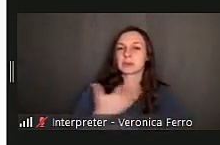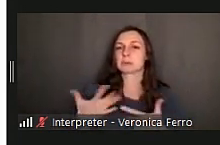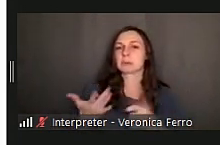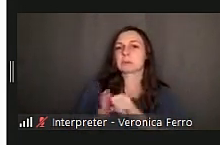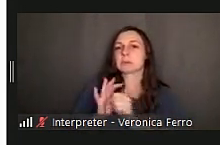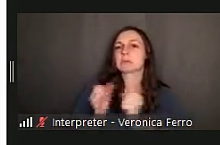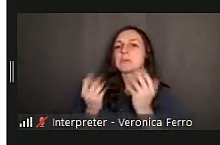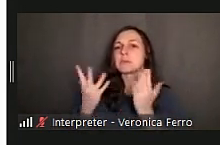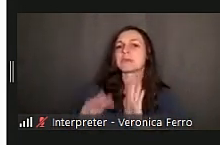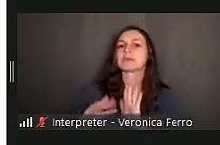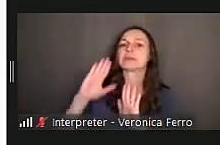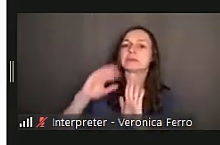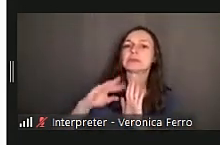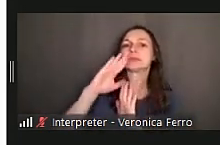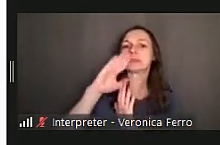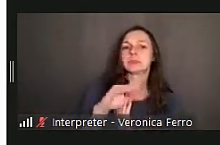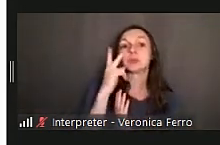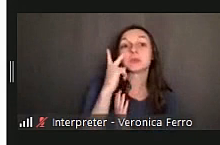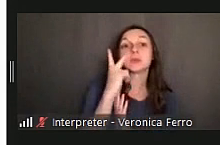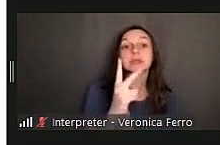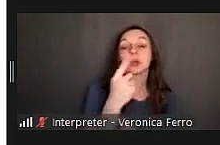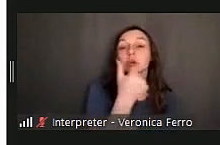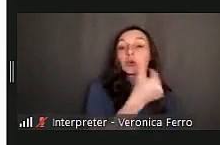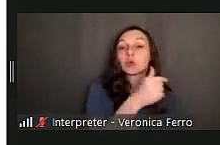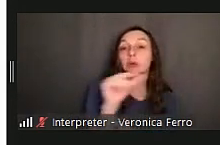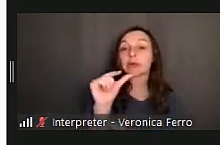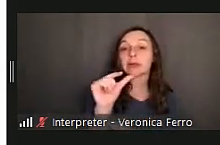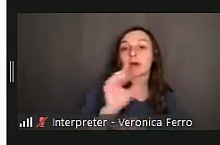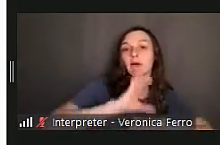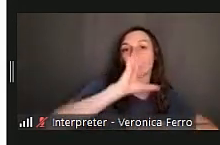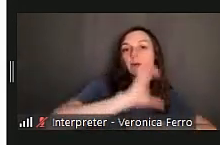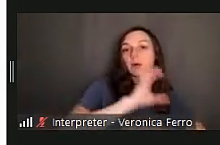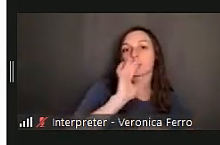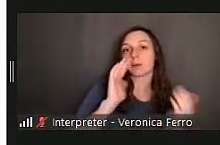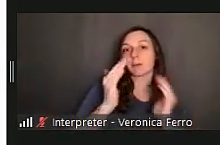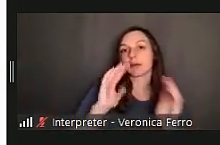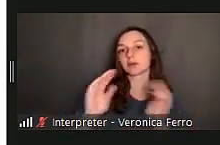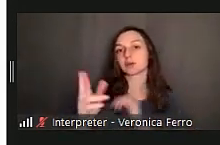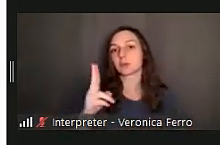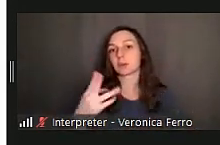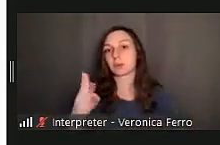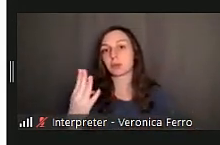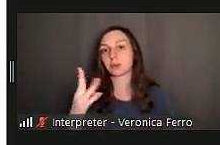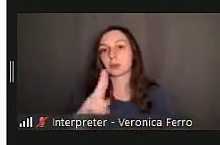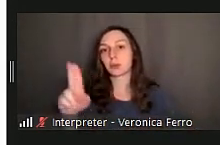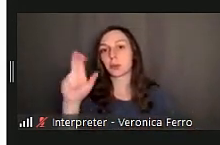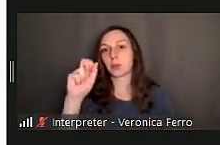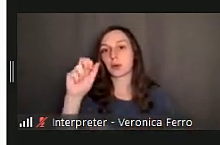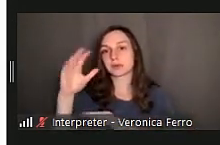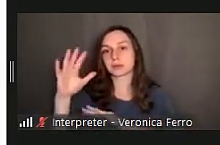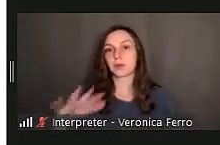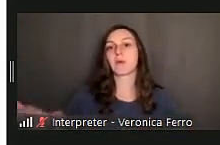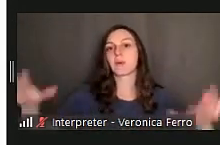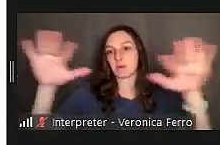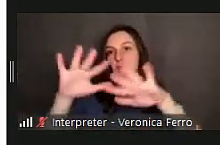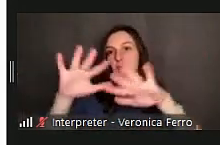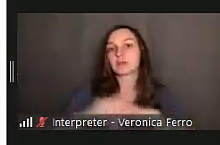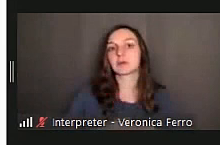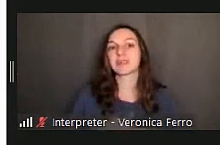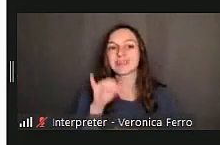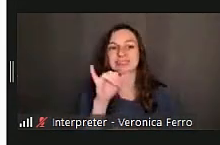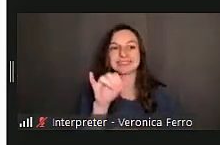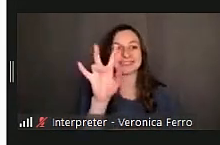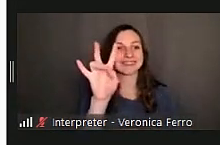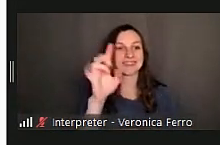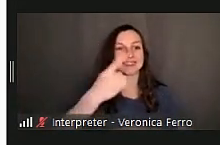green, compared to the U.S. overall. So this figure is showing you our seven-day case rates. And what you'll see in this figure, if